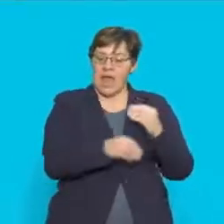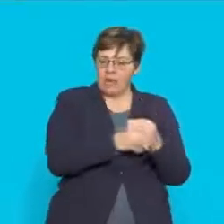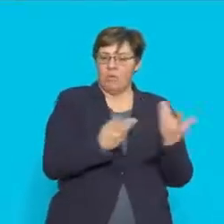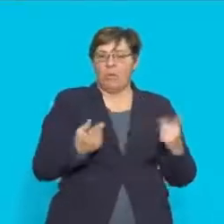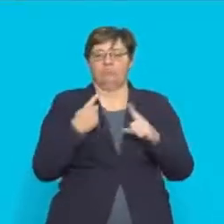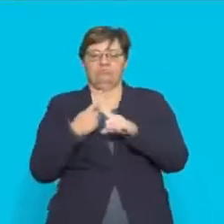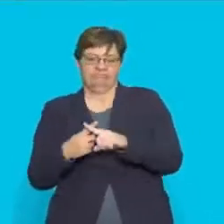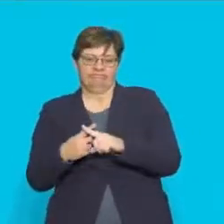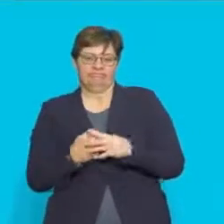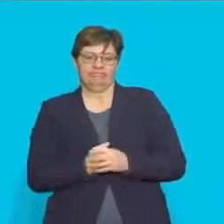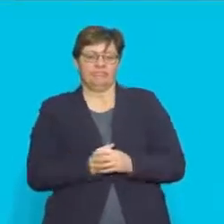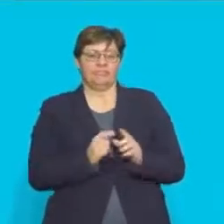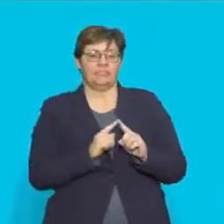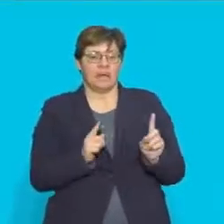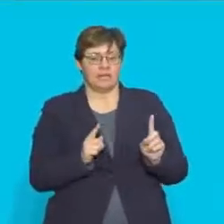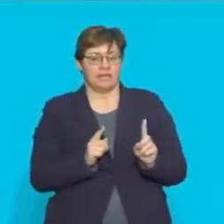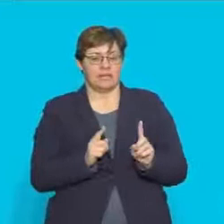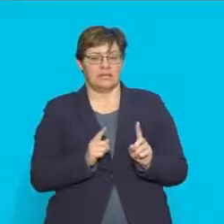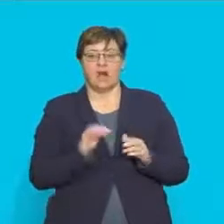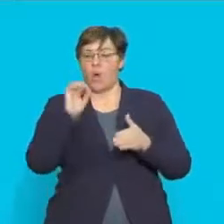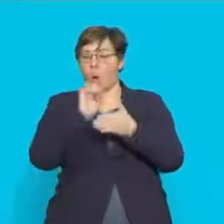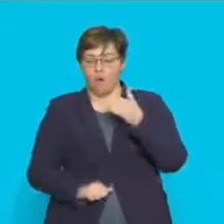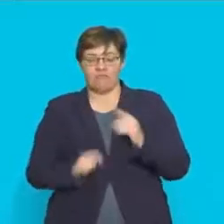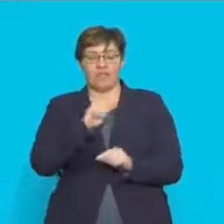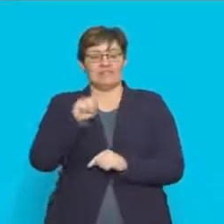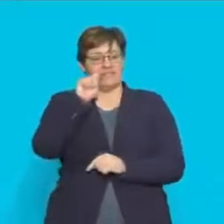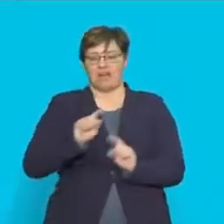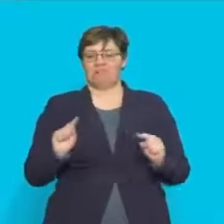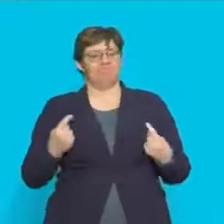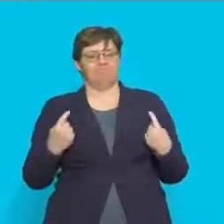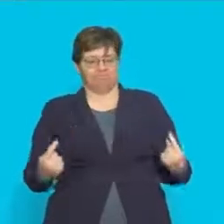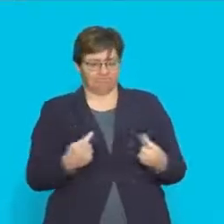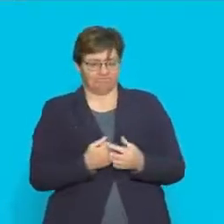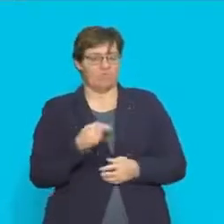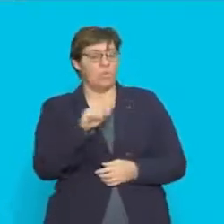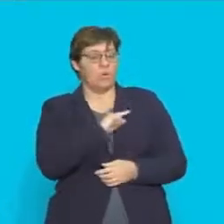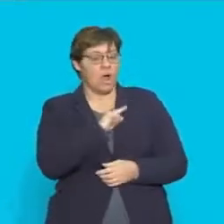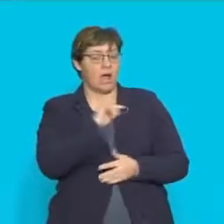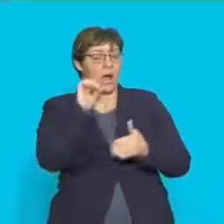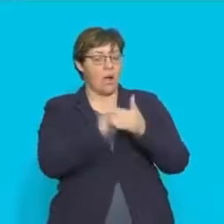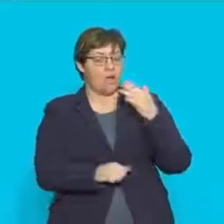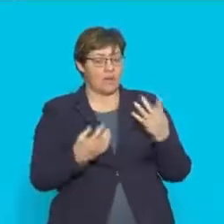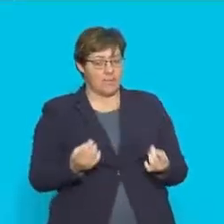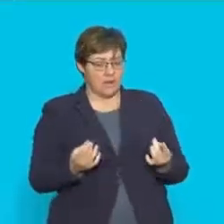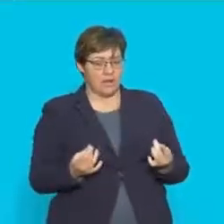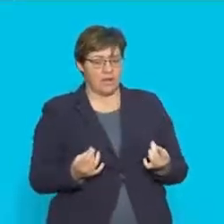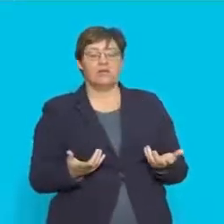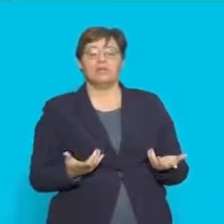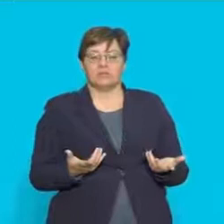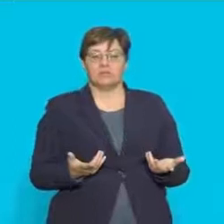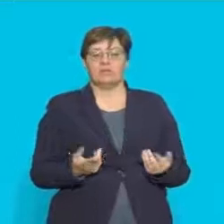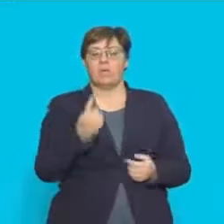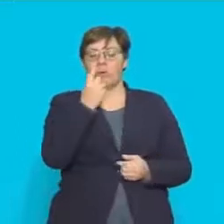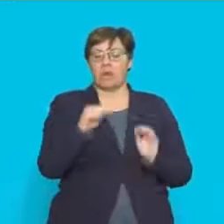or multiplication, but I cannot use subtraction and division, because if I subtract numbers, yes,